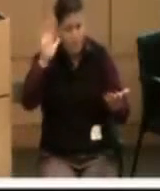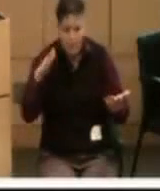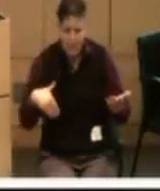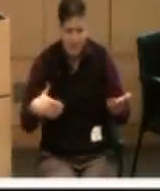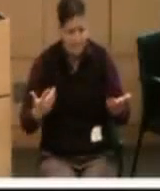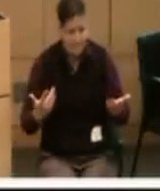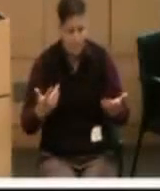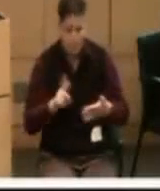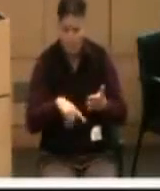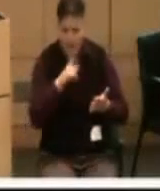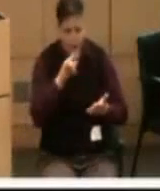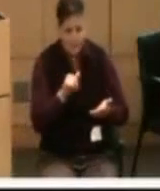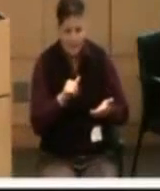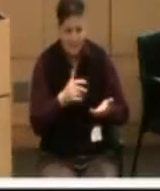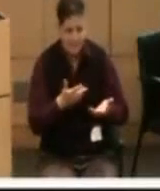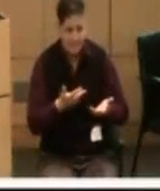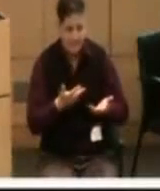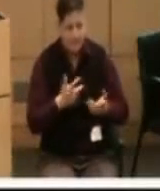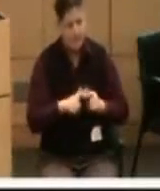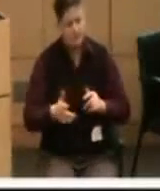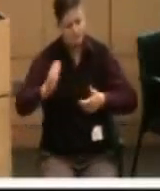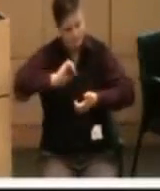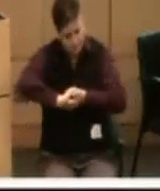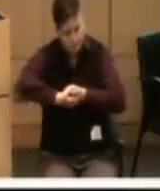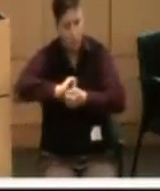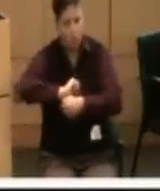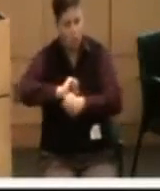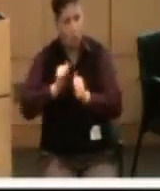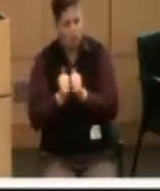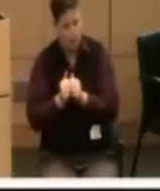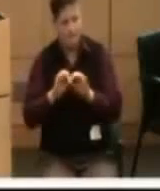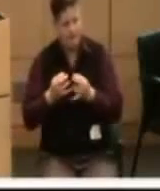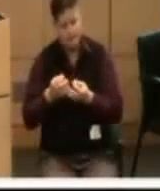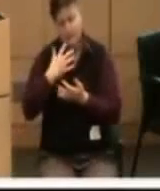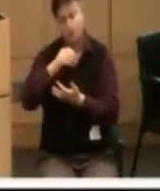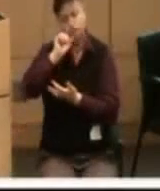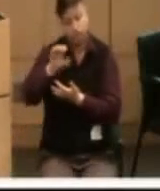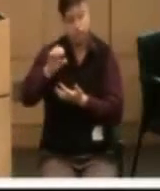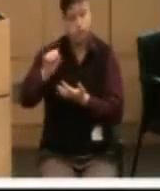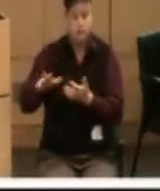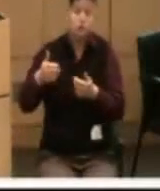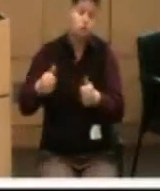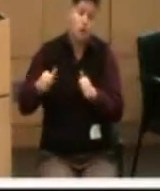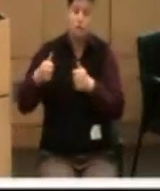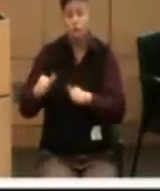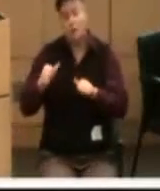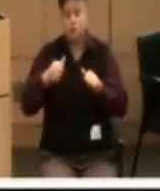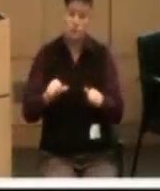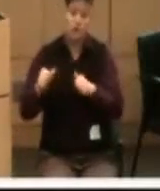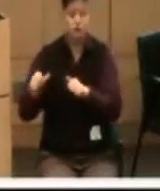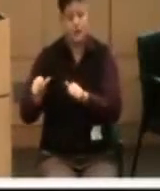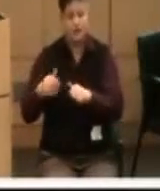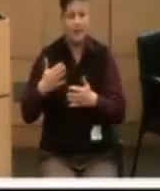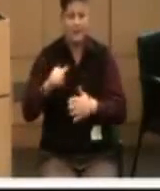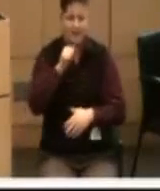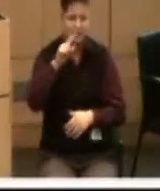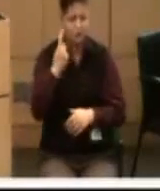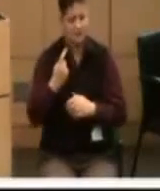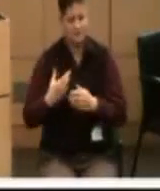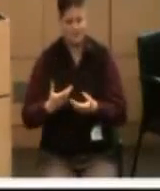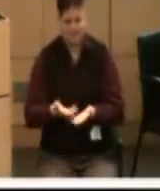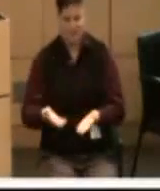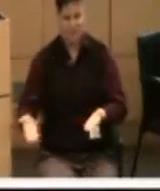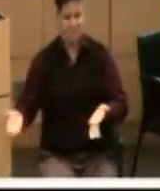important to partner with the family and give those options, and not, and maybe not just be amplification like you're